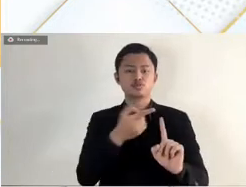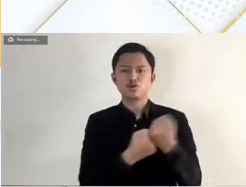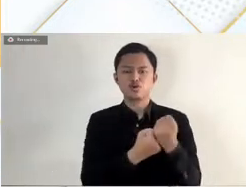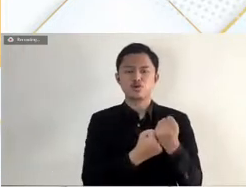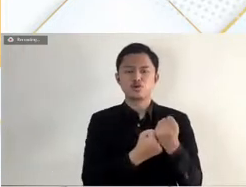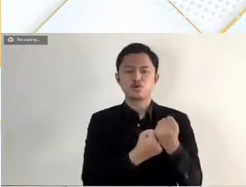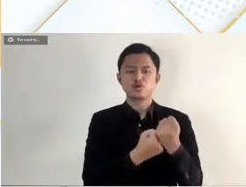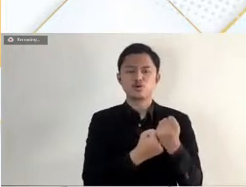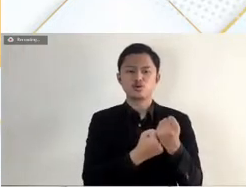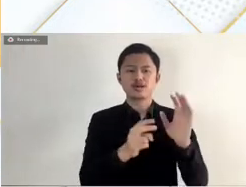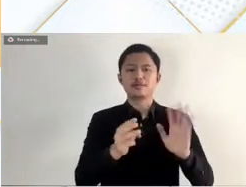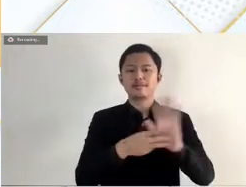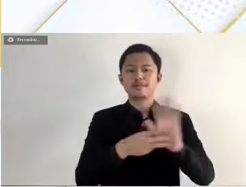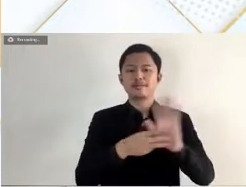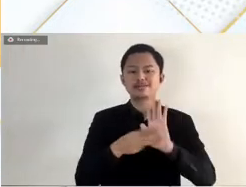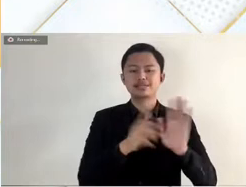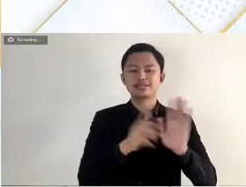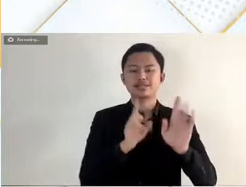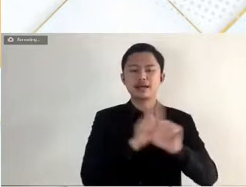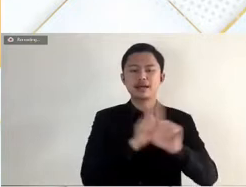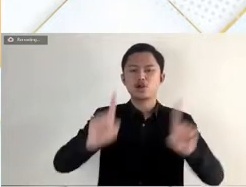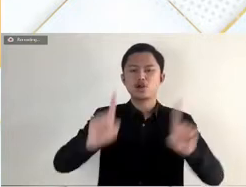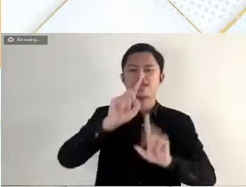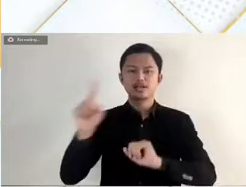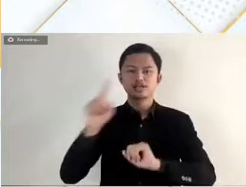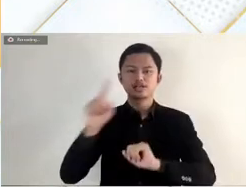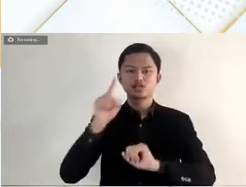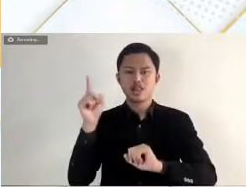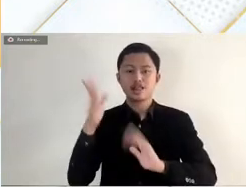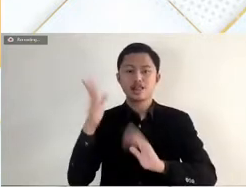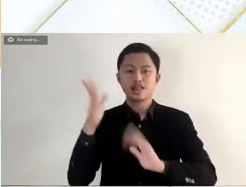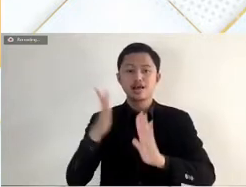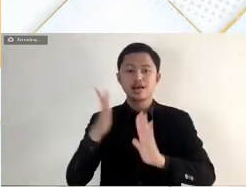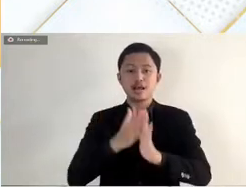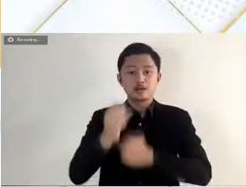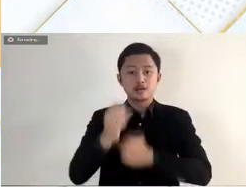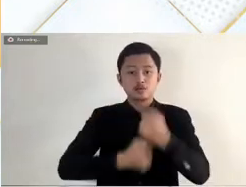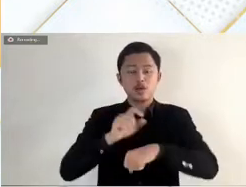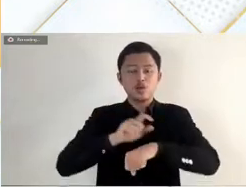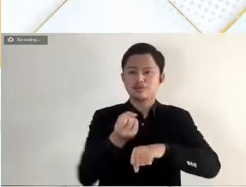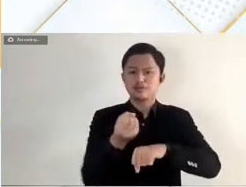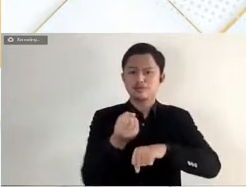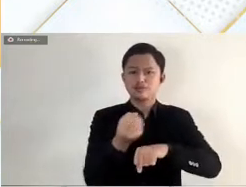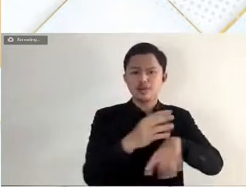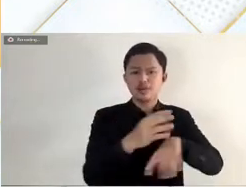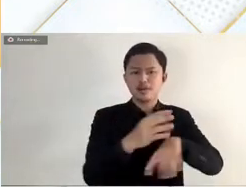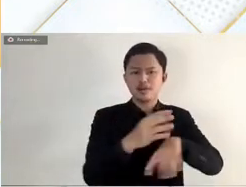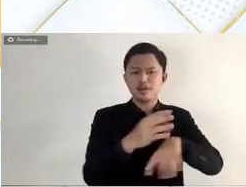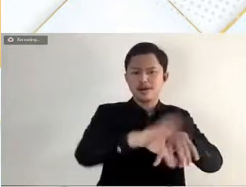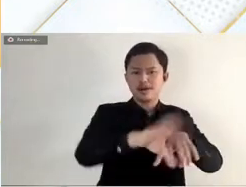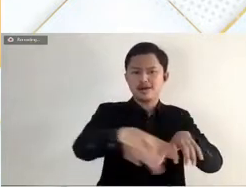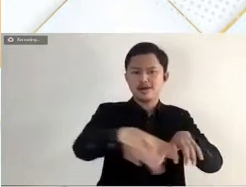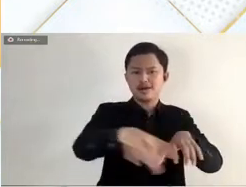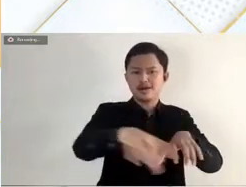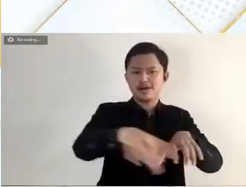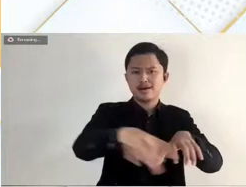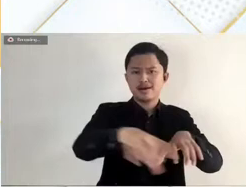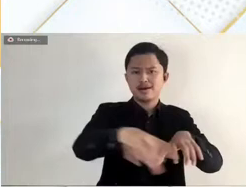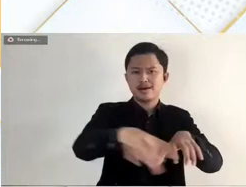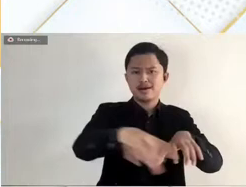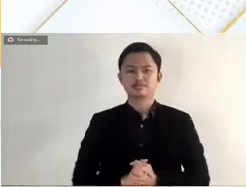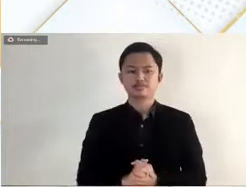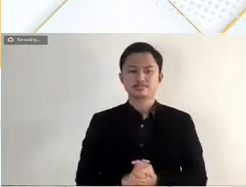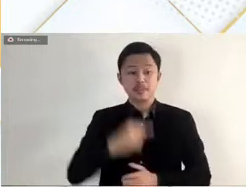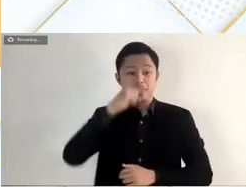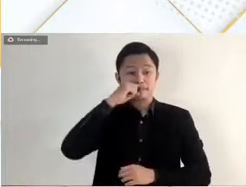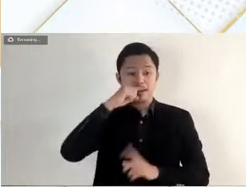owned priorities and efforts in the countries and region under its consideration. I know Patariat had mentioned